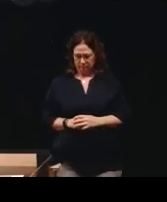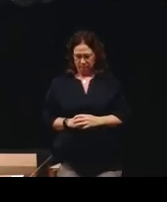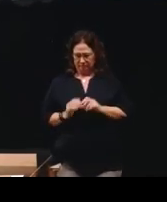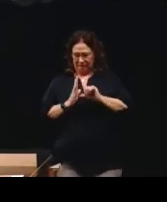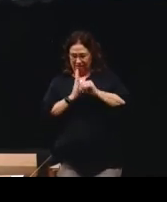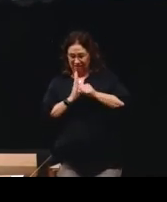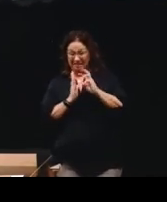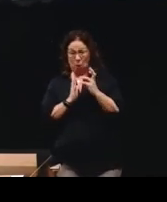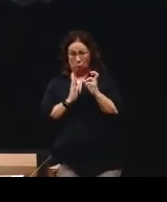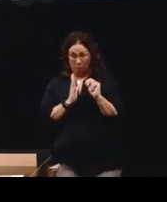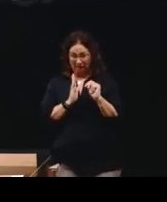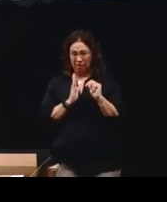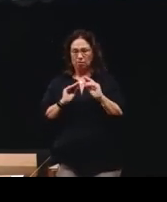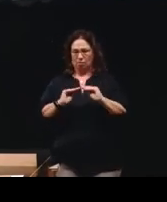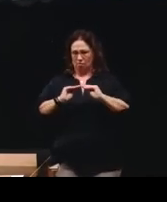emphasizing when robustly present.